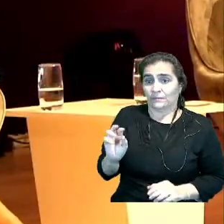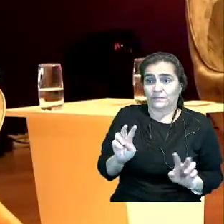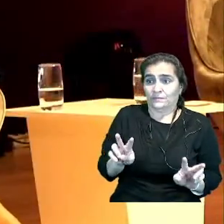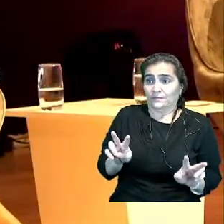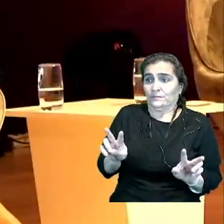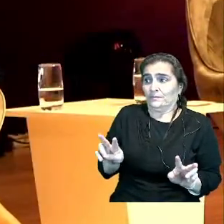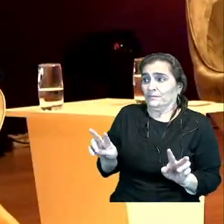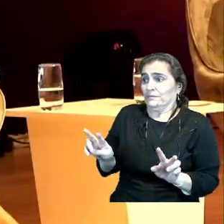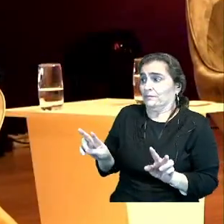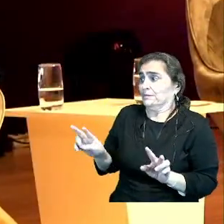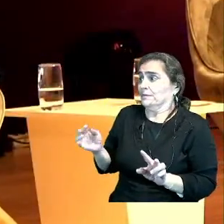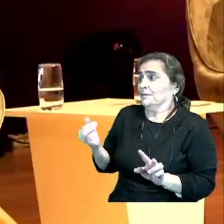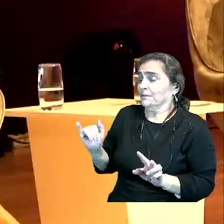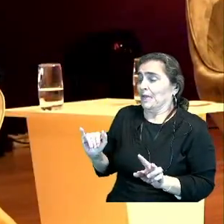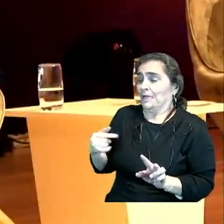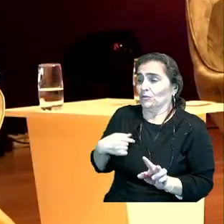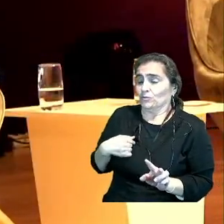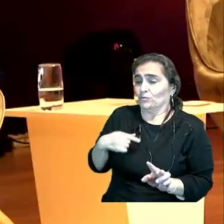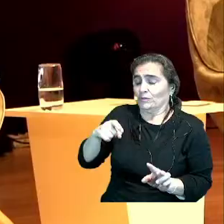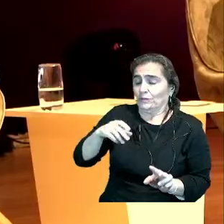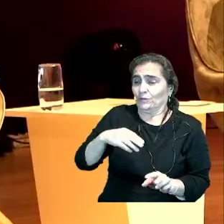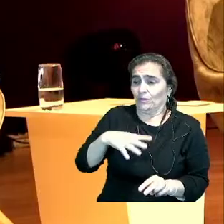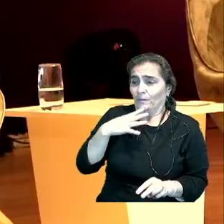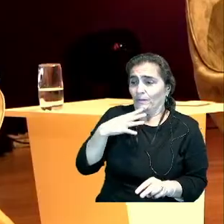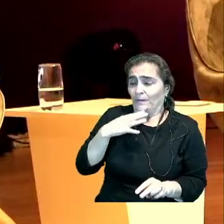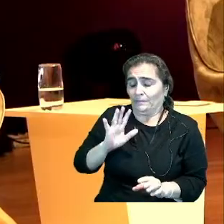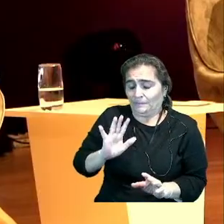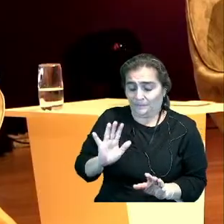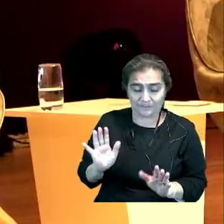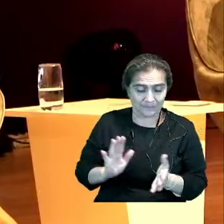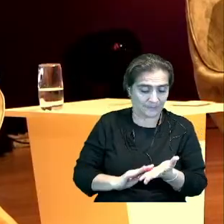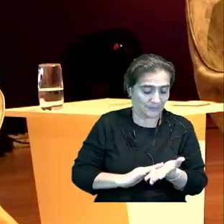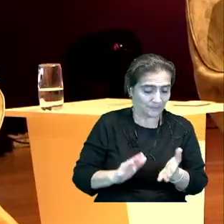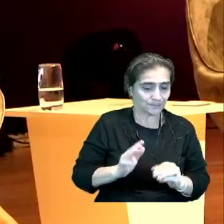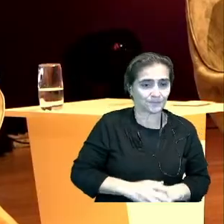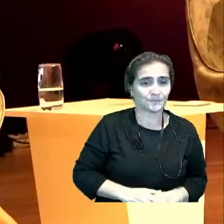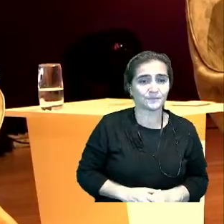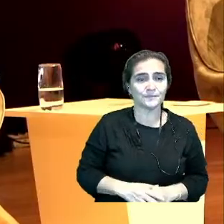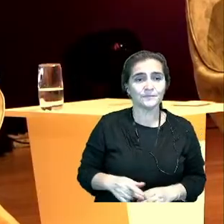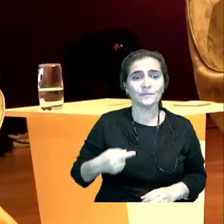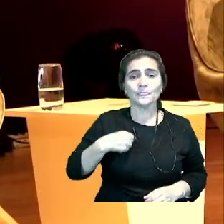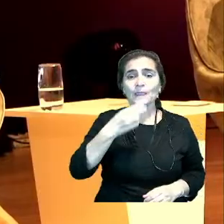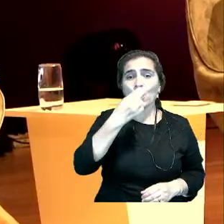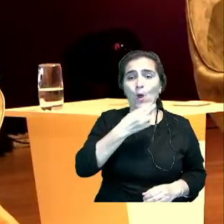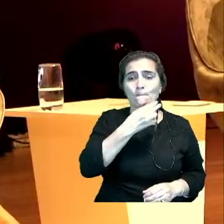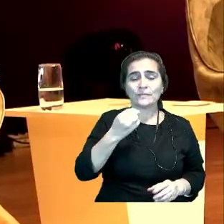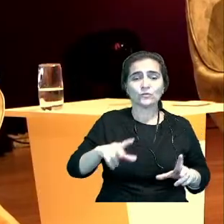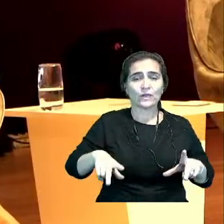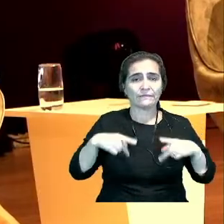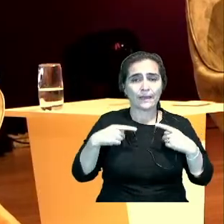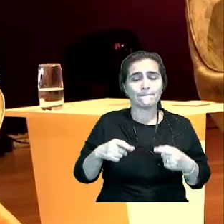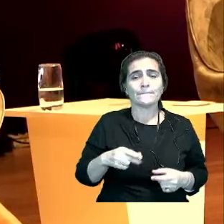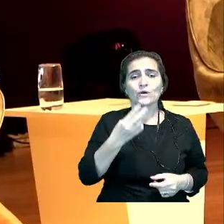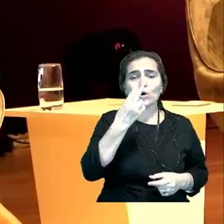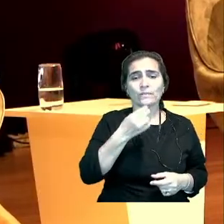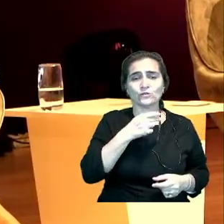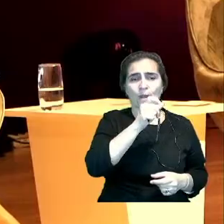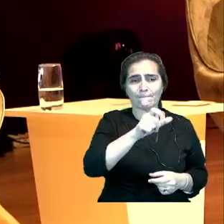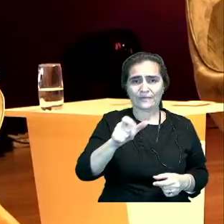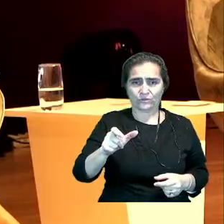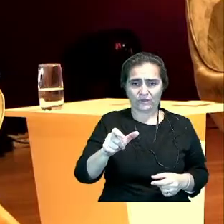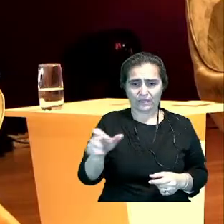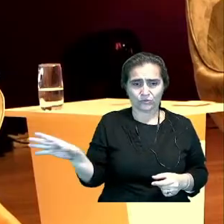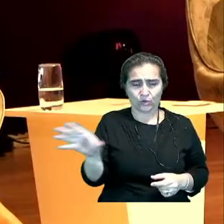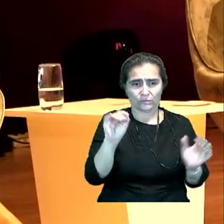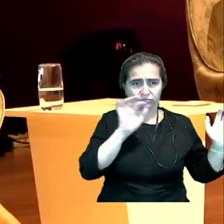just yield my chance to speak and be happy. But I would say that the commitment I have to life, first of